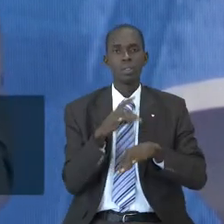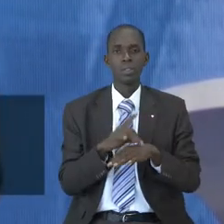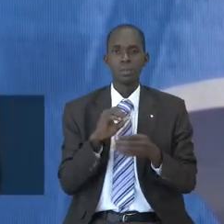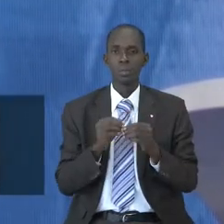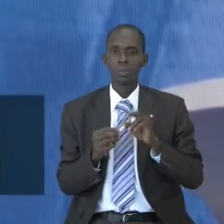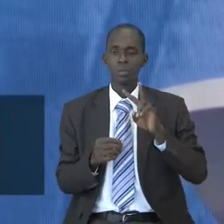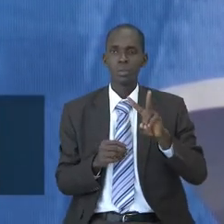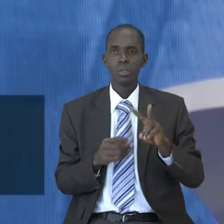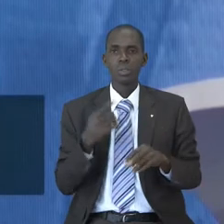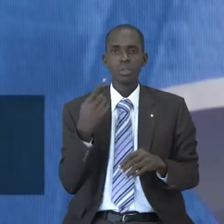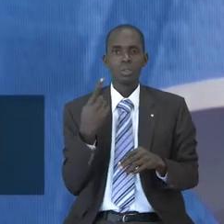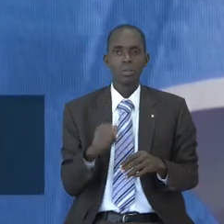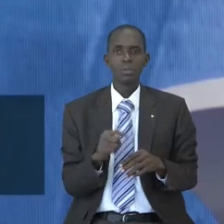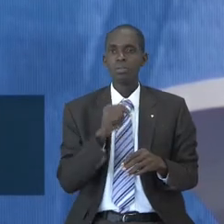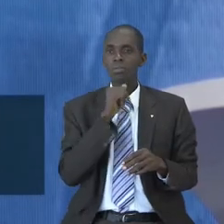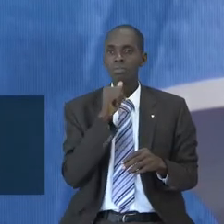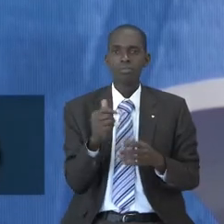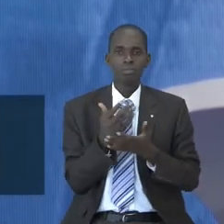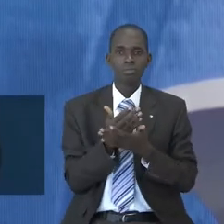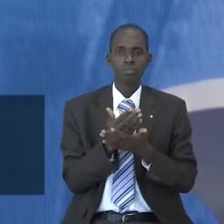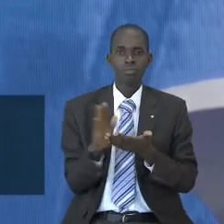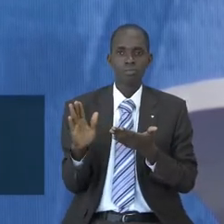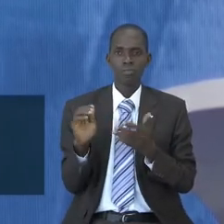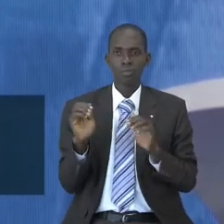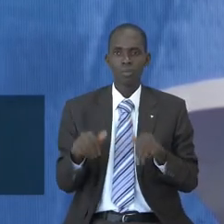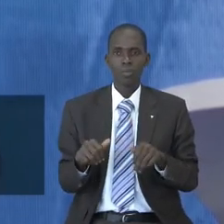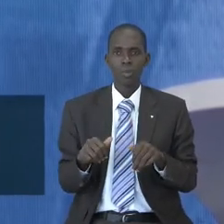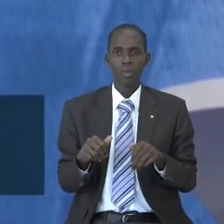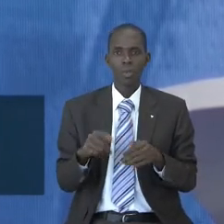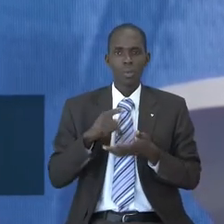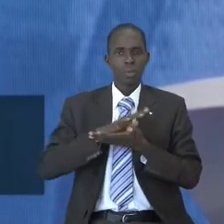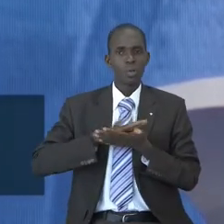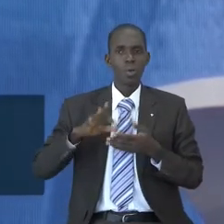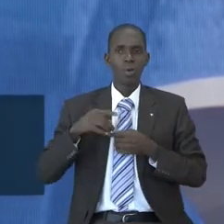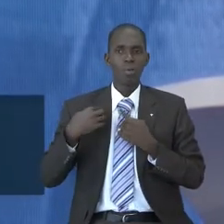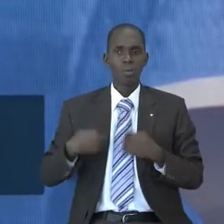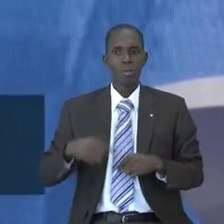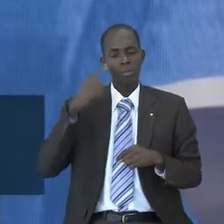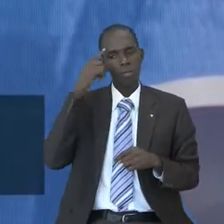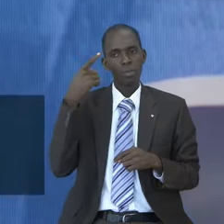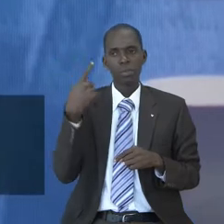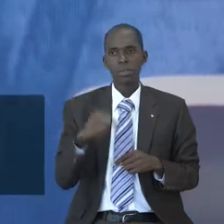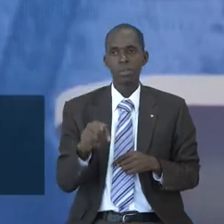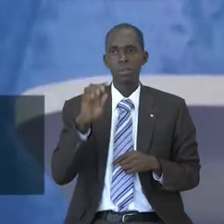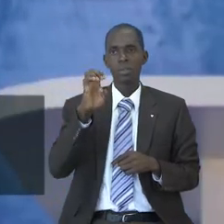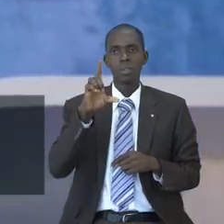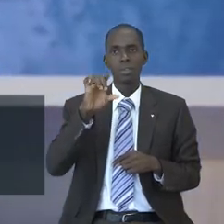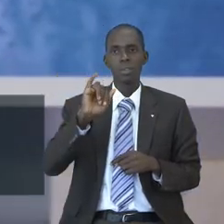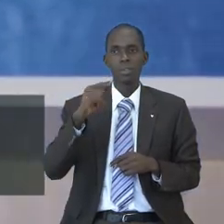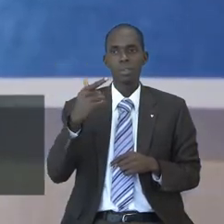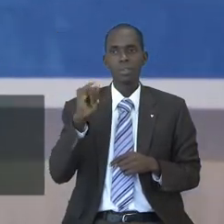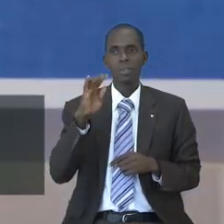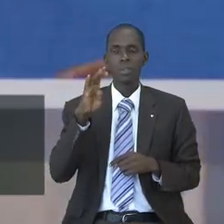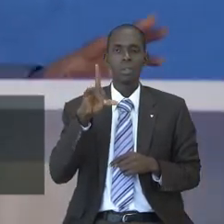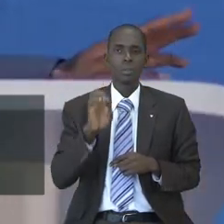the indispensable purity of heart for the eligible. When I say the